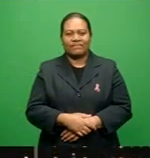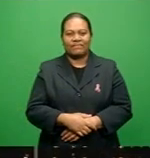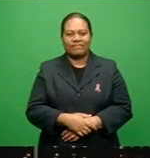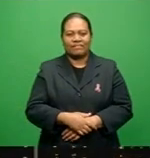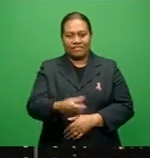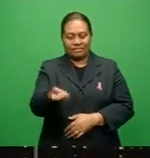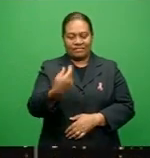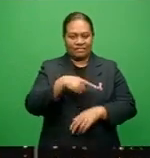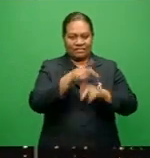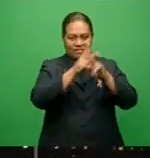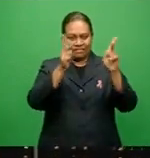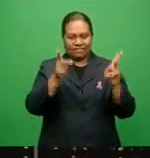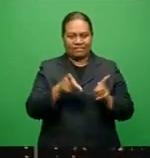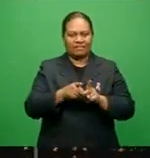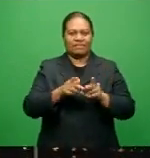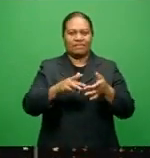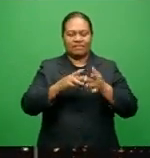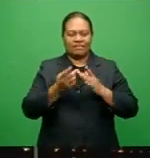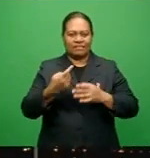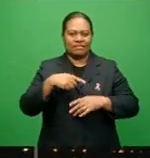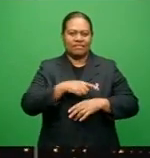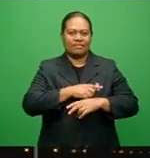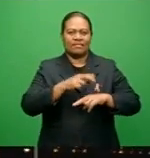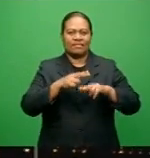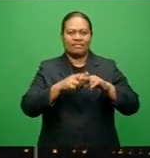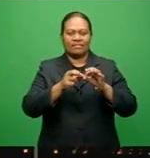And you can send us newsworthy pictures to email